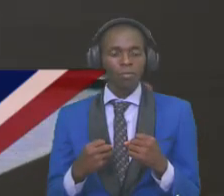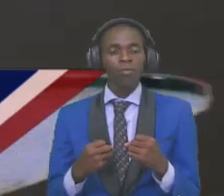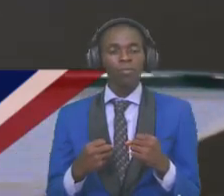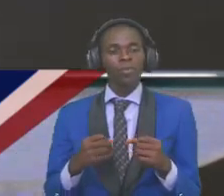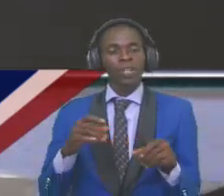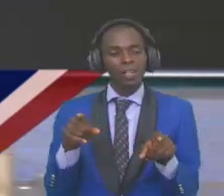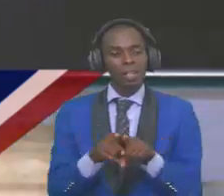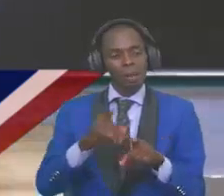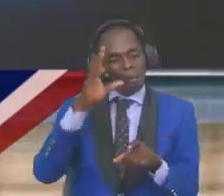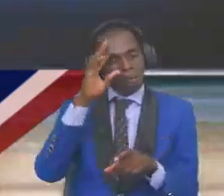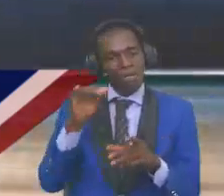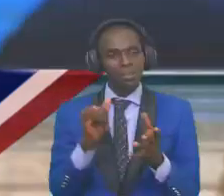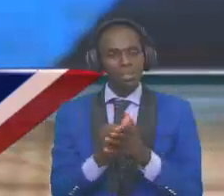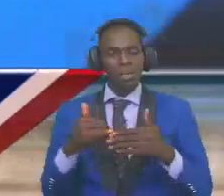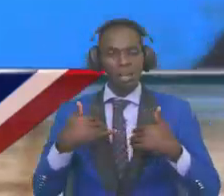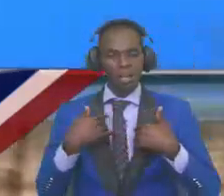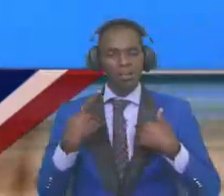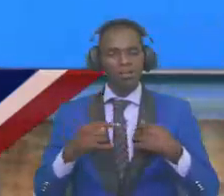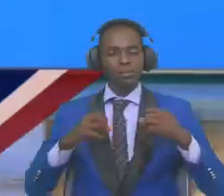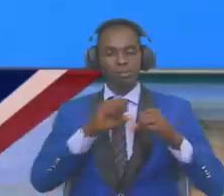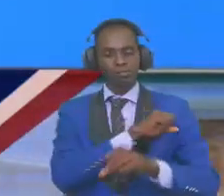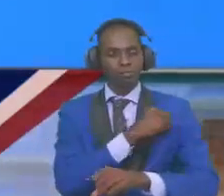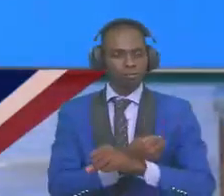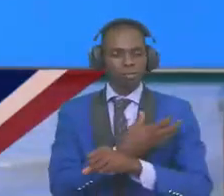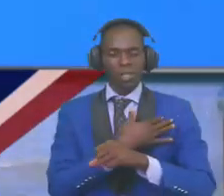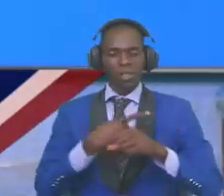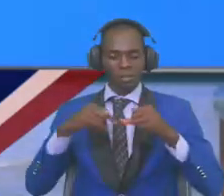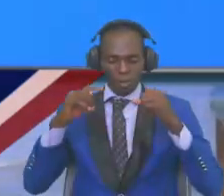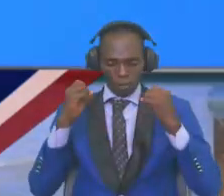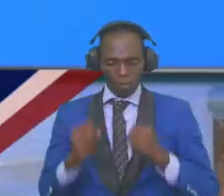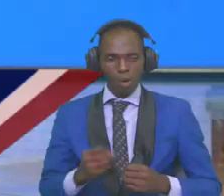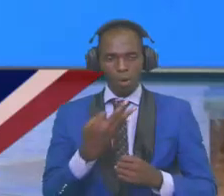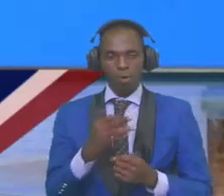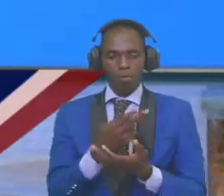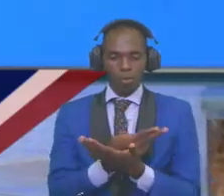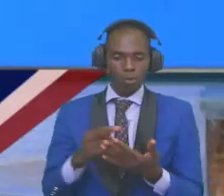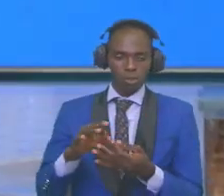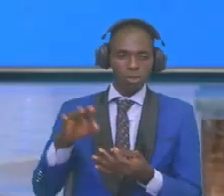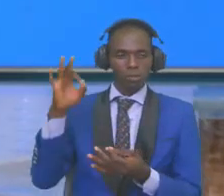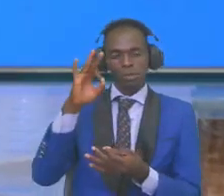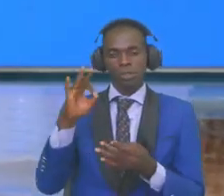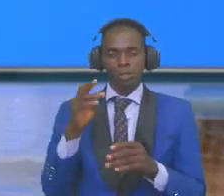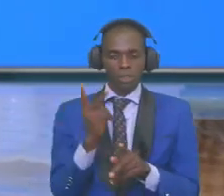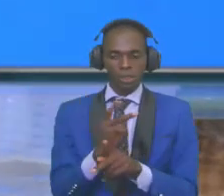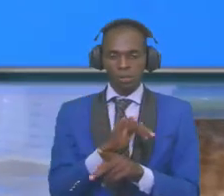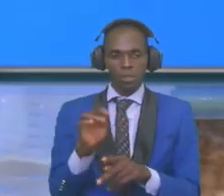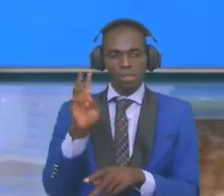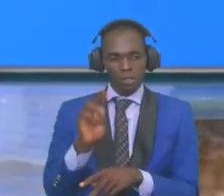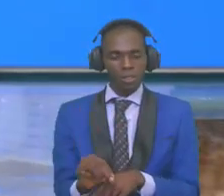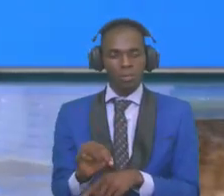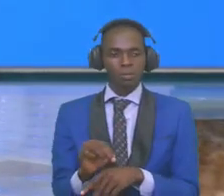men that have the strength and the power of the Holy Ghost sustaining them, quit